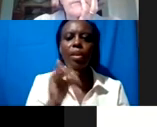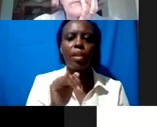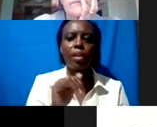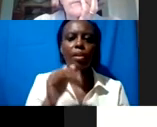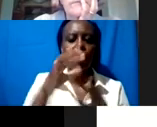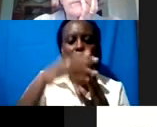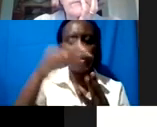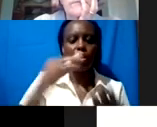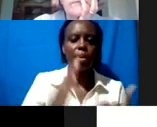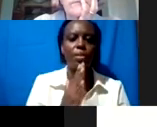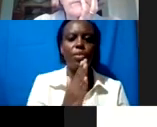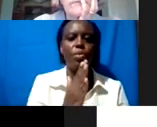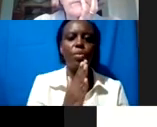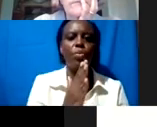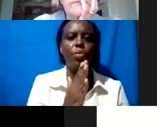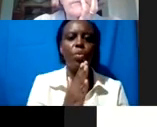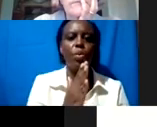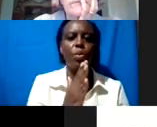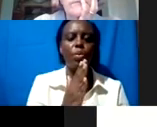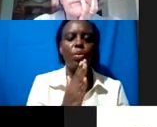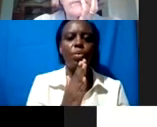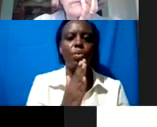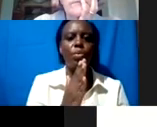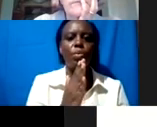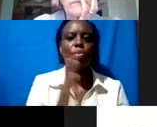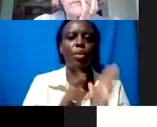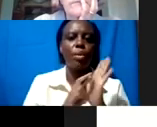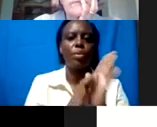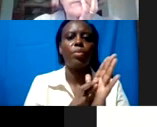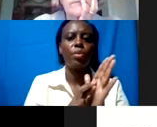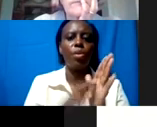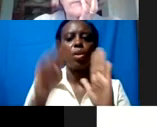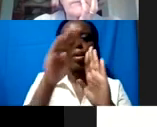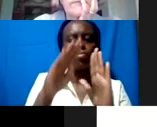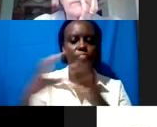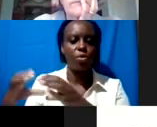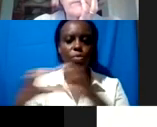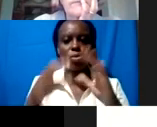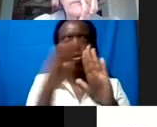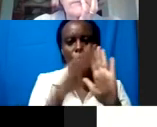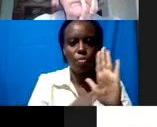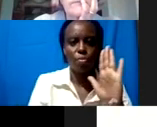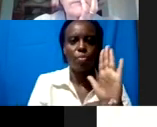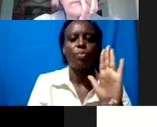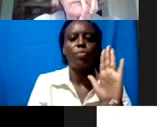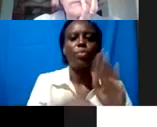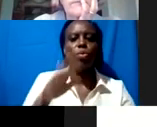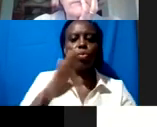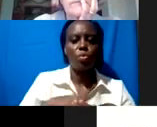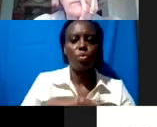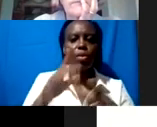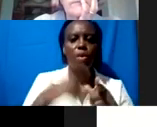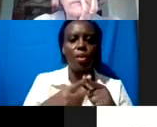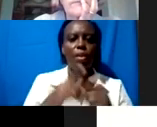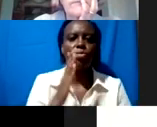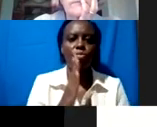elected through a proportional representation on a party list, and to my mind, that is good. Then, of